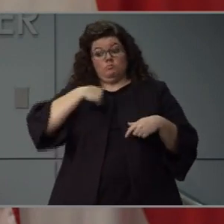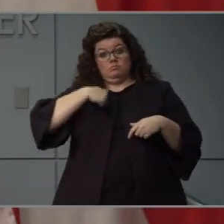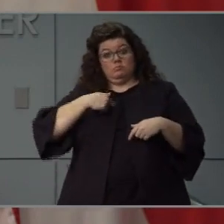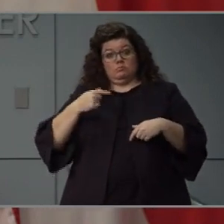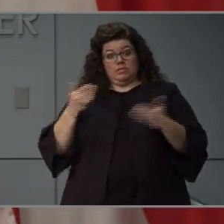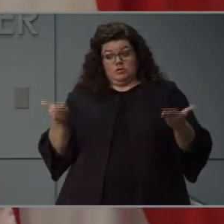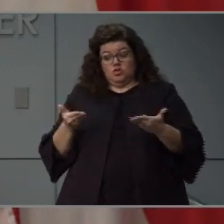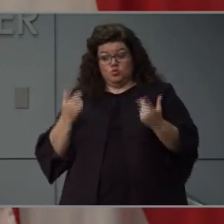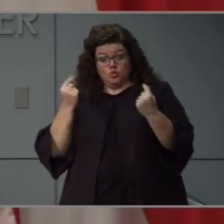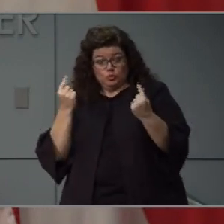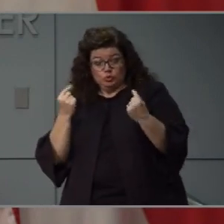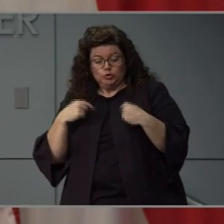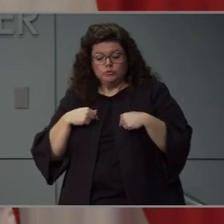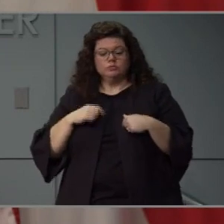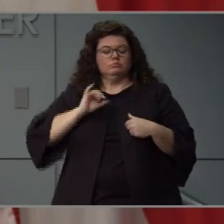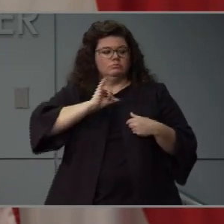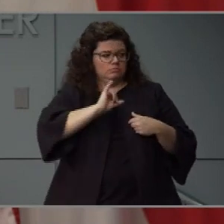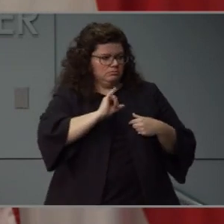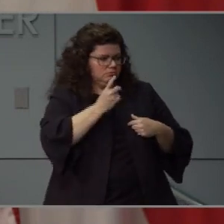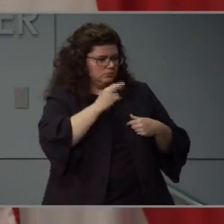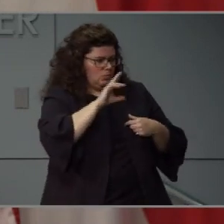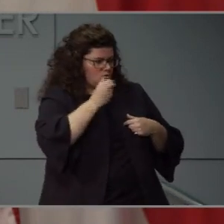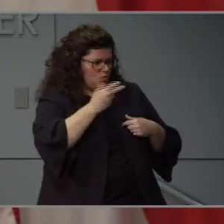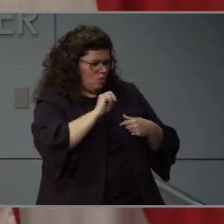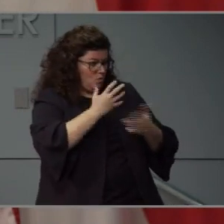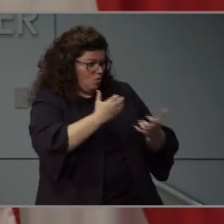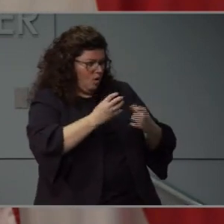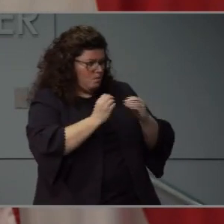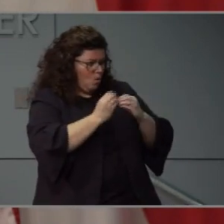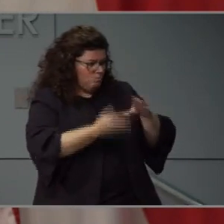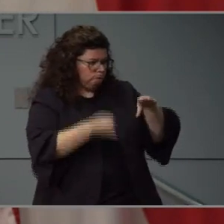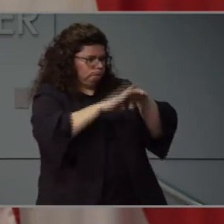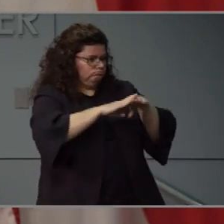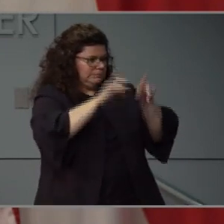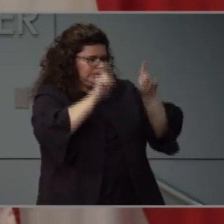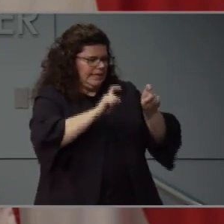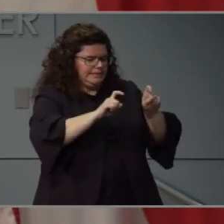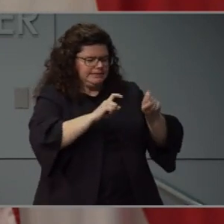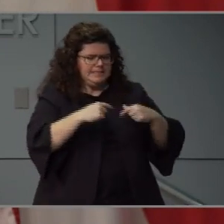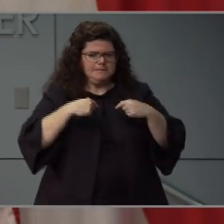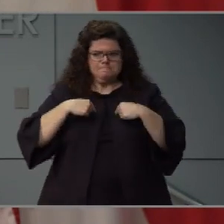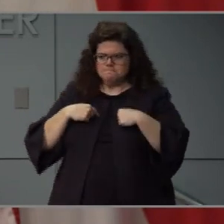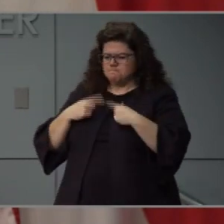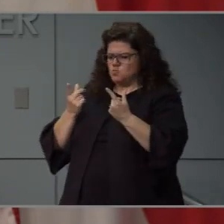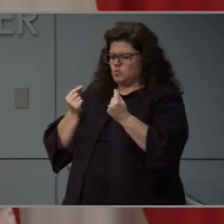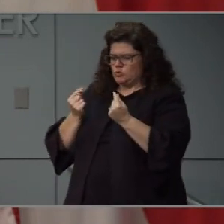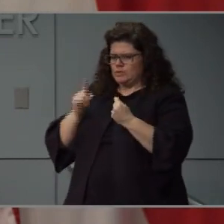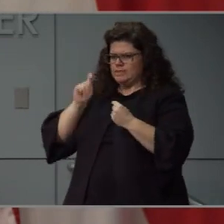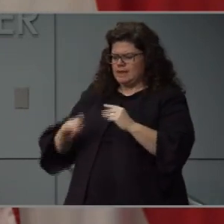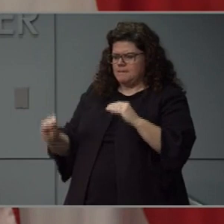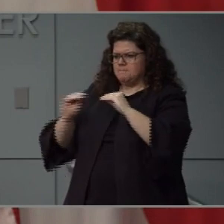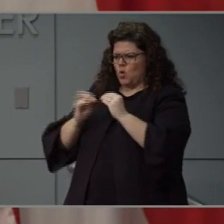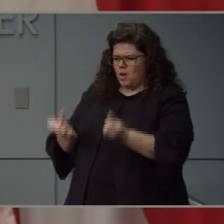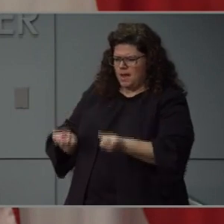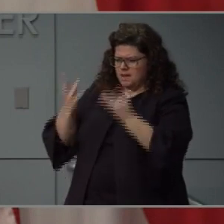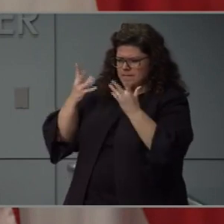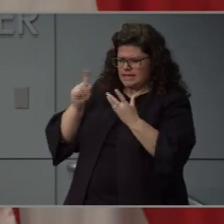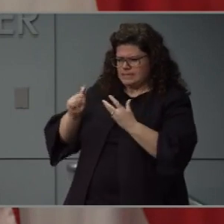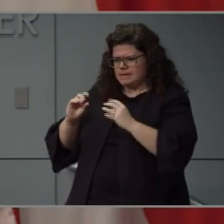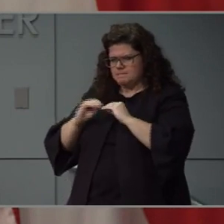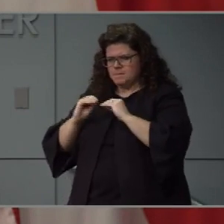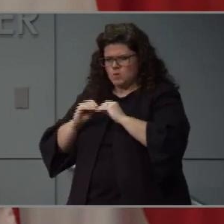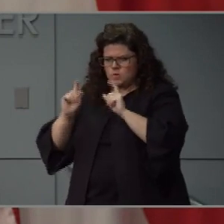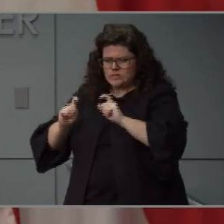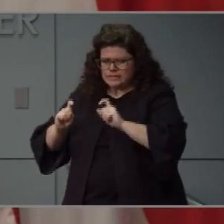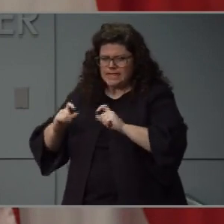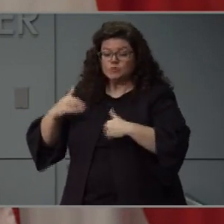more testing and we need more PPE, what does that look like? What does the demand signal look like? So we're working, we